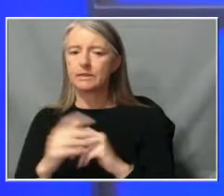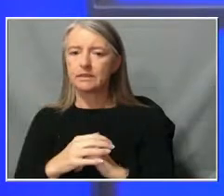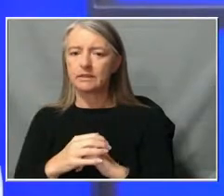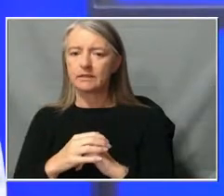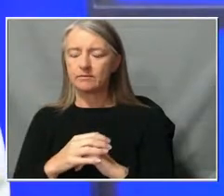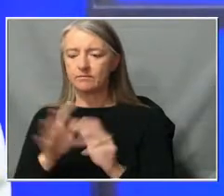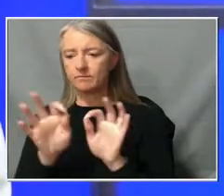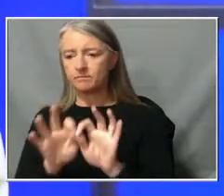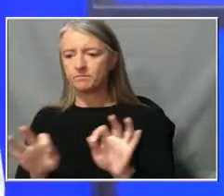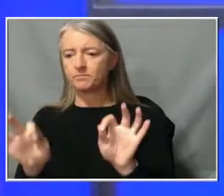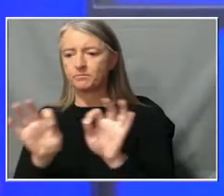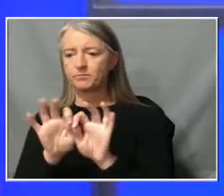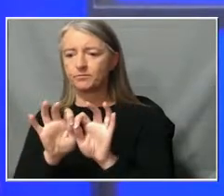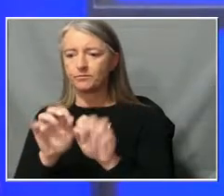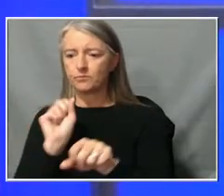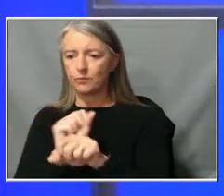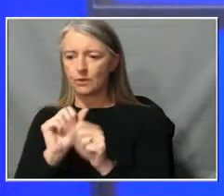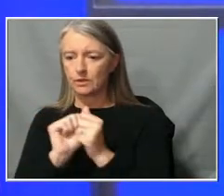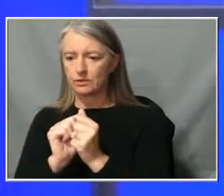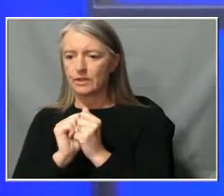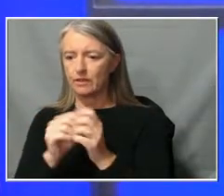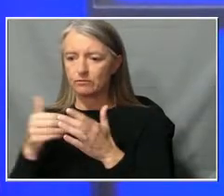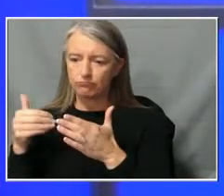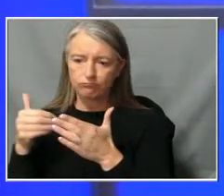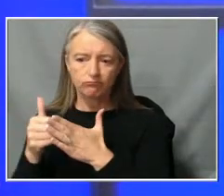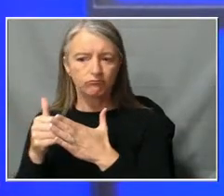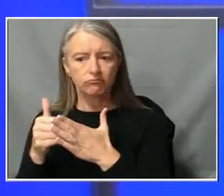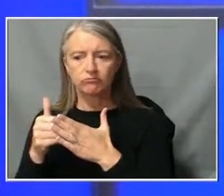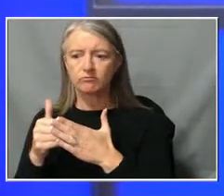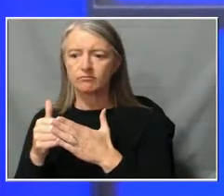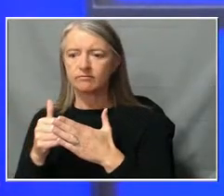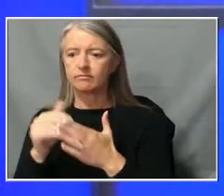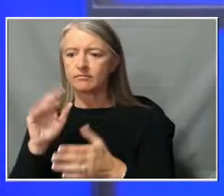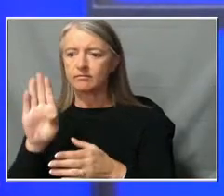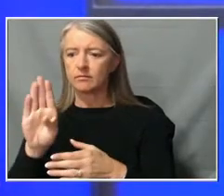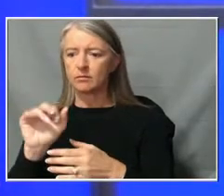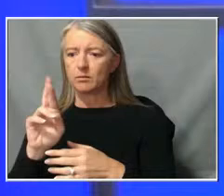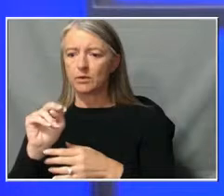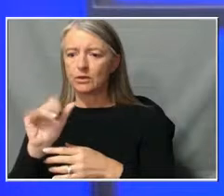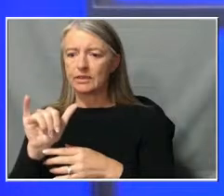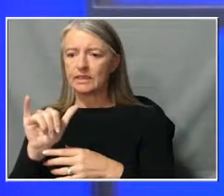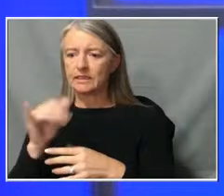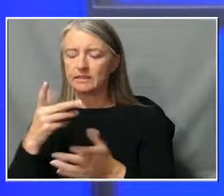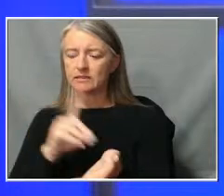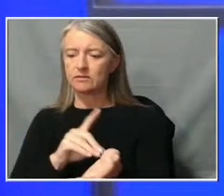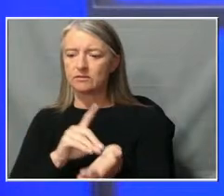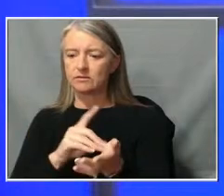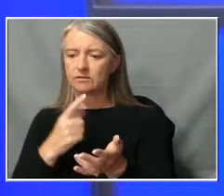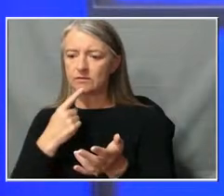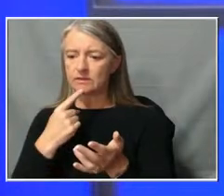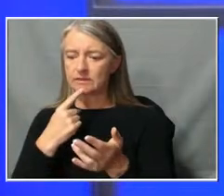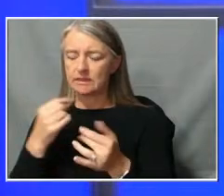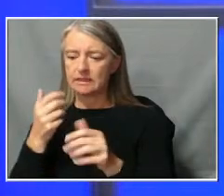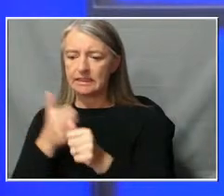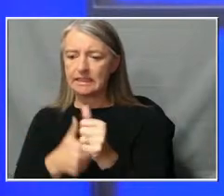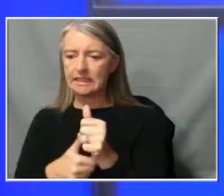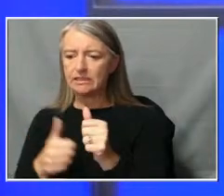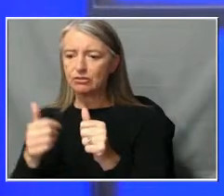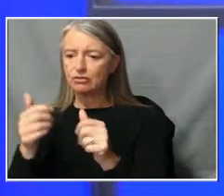and we work very closely together. And it's, as Bernie was saying, each case is treated individually. There are